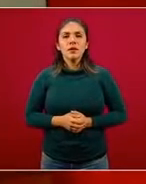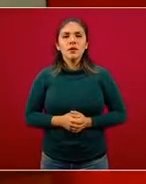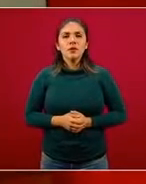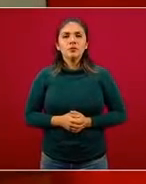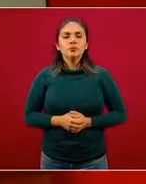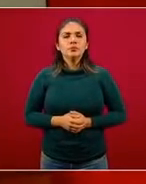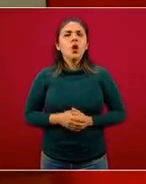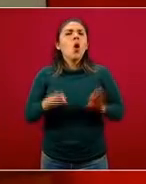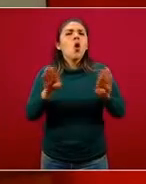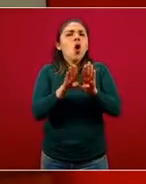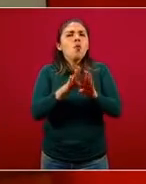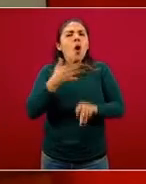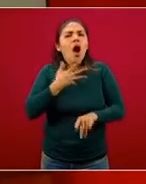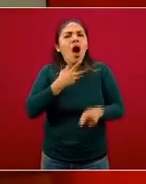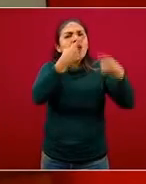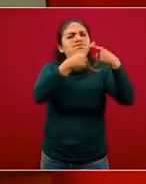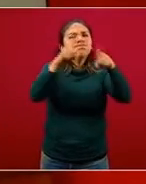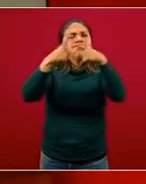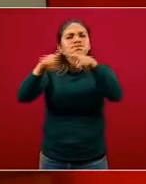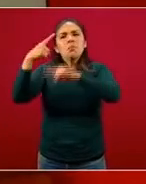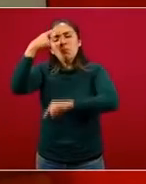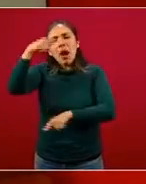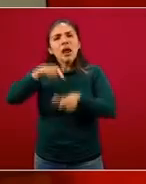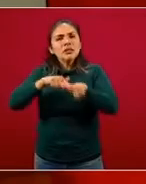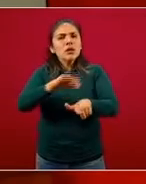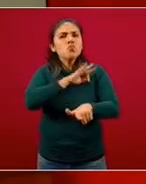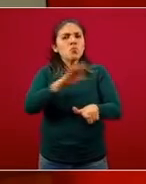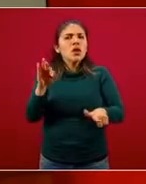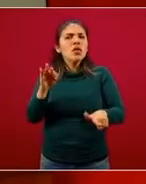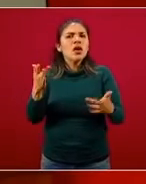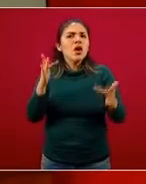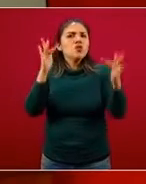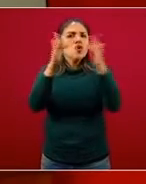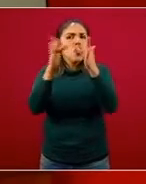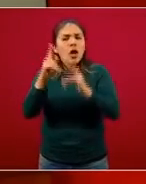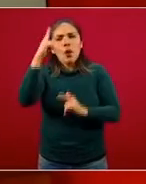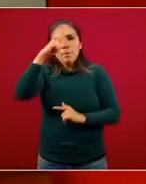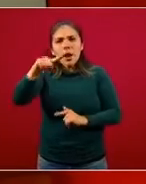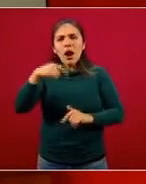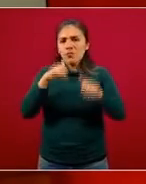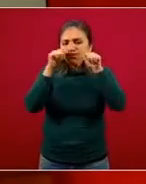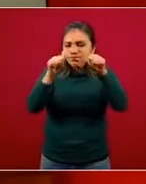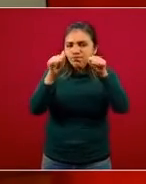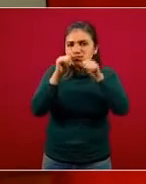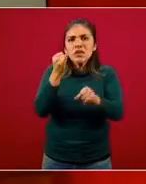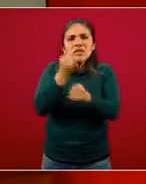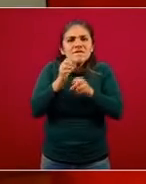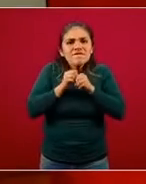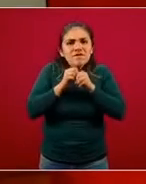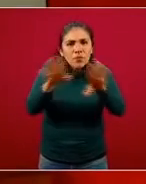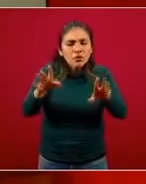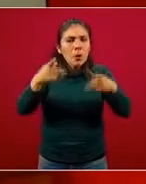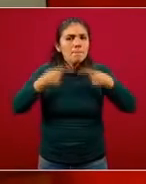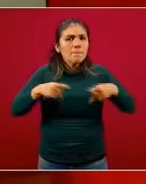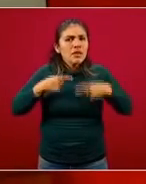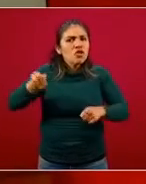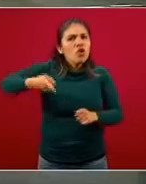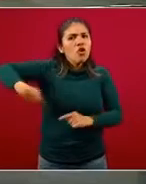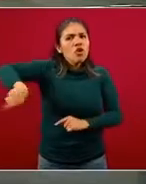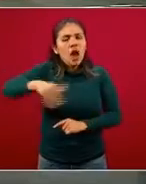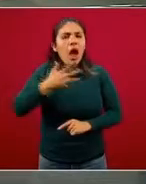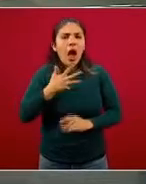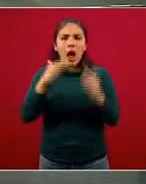Today I'm going to be talking about citizen contact, so the different strategies that we have